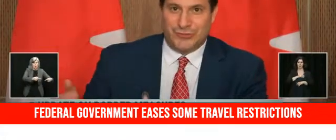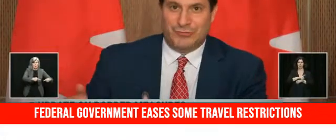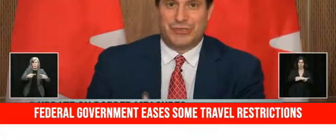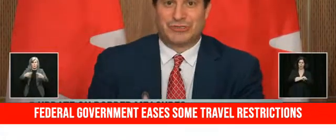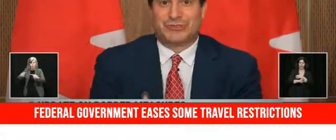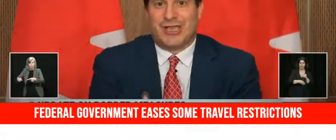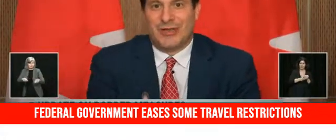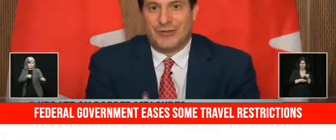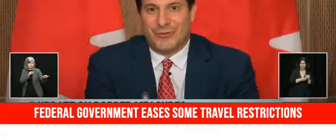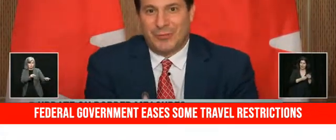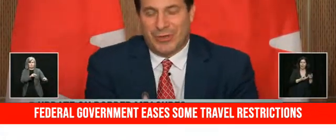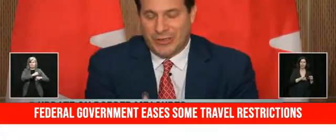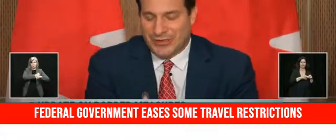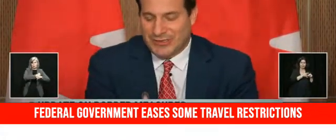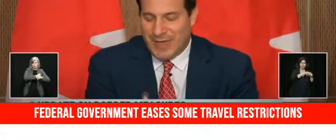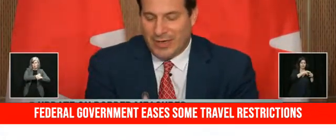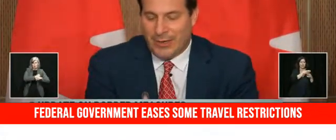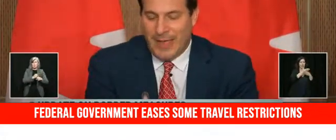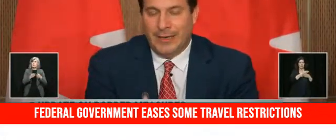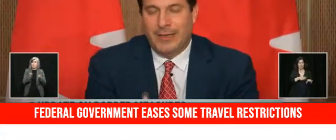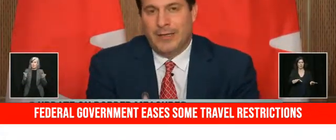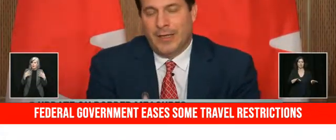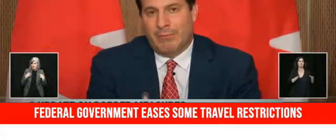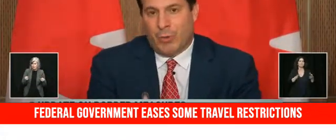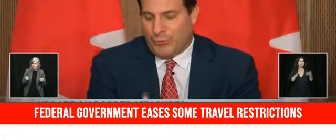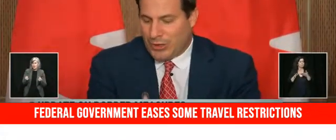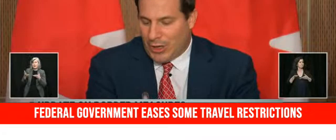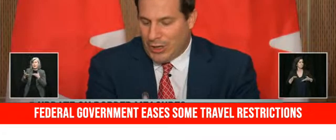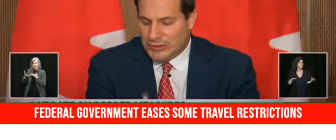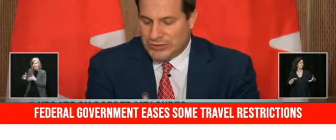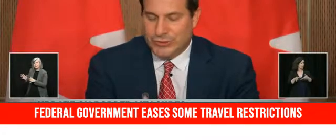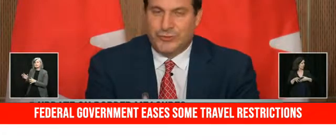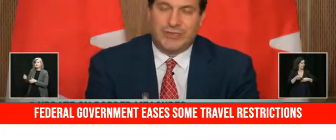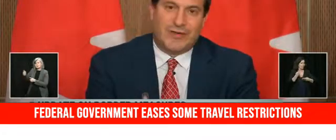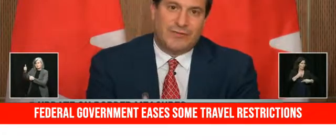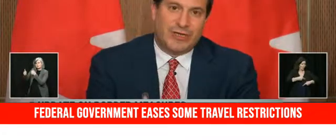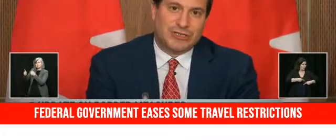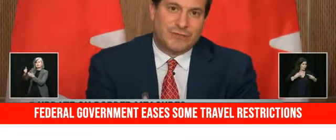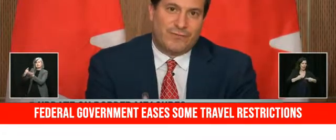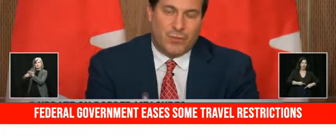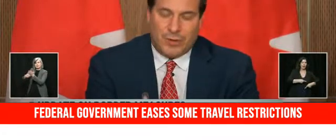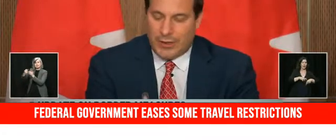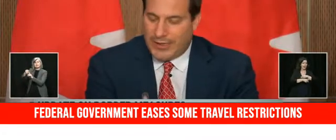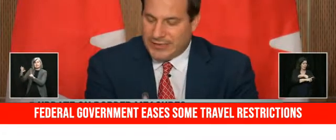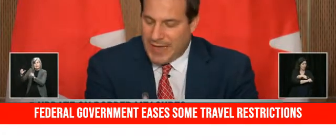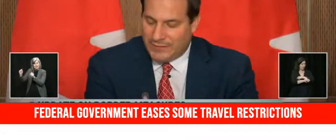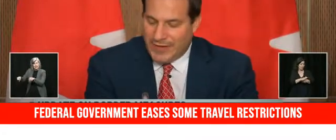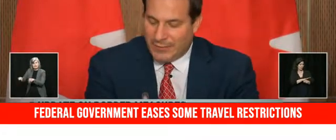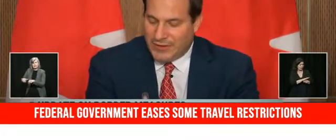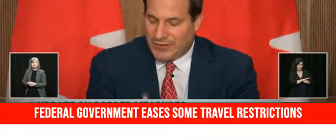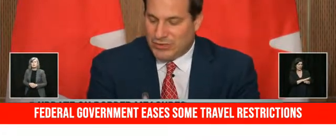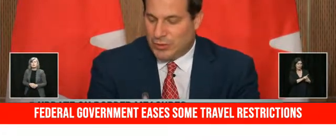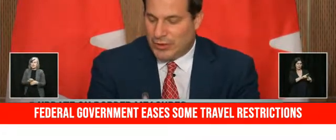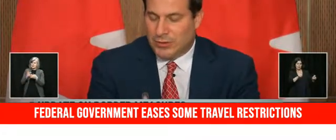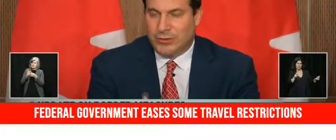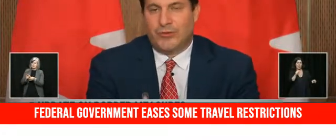defer to Ministers Haidu and Blair to expand on that. But with regards to the definition for expanded families, this will include